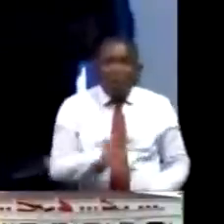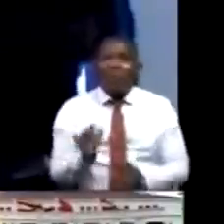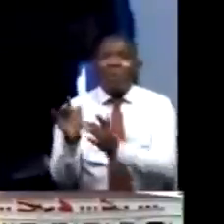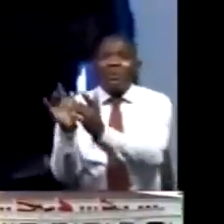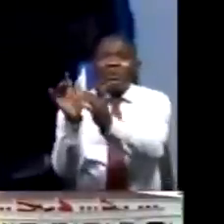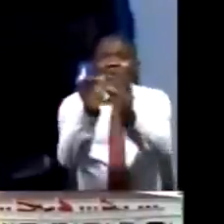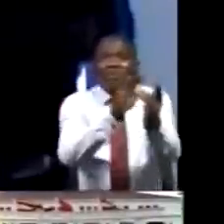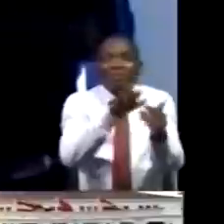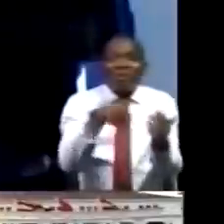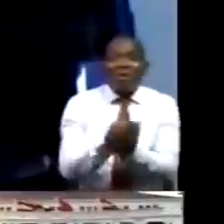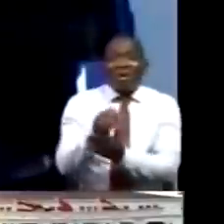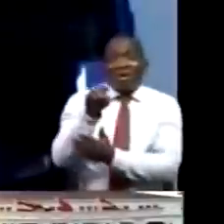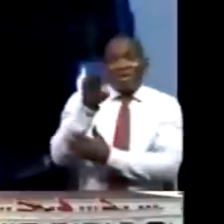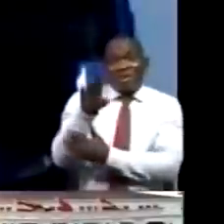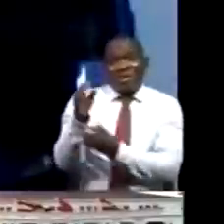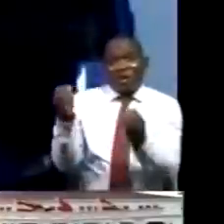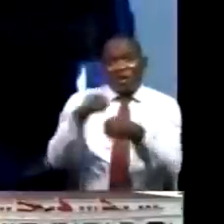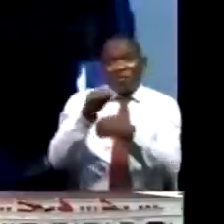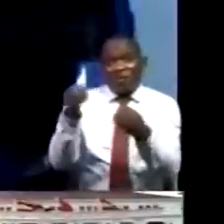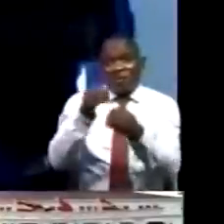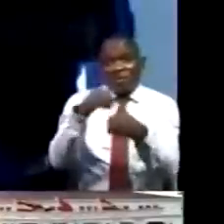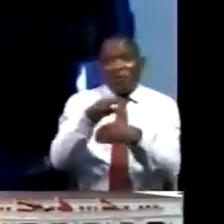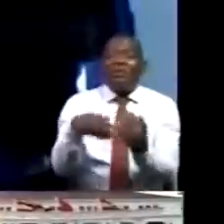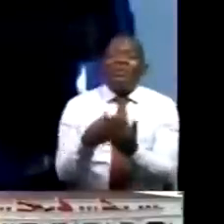situations, the EC's offices